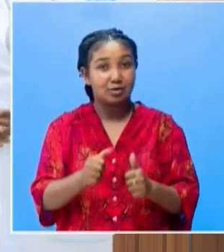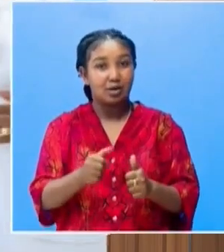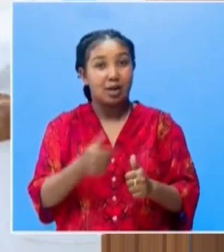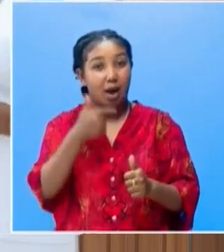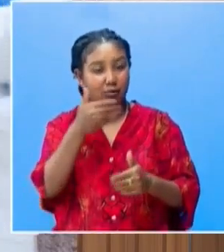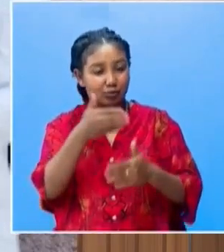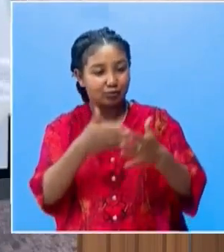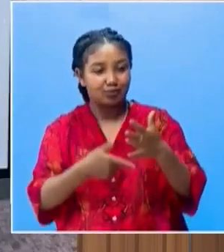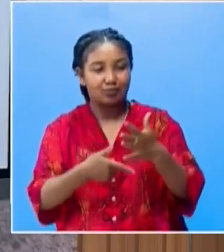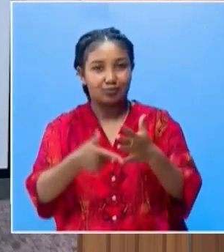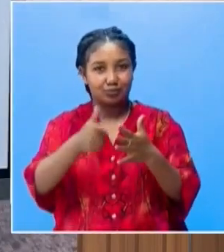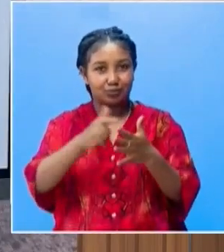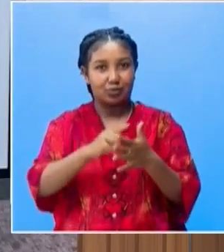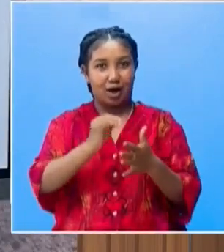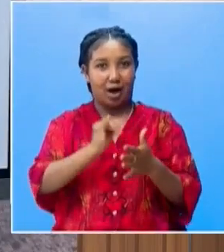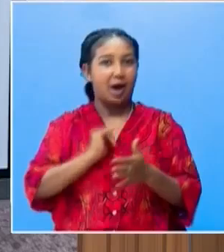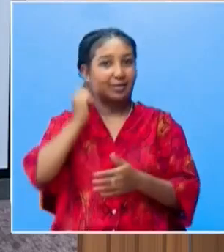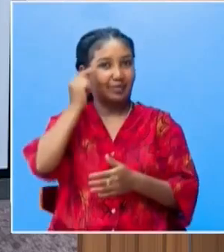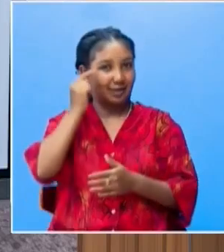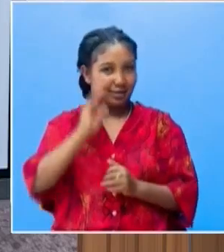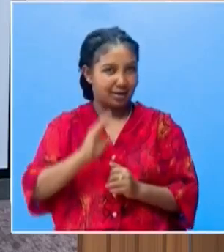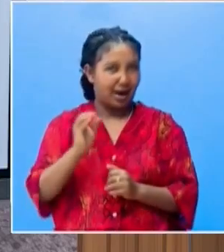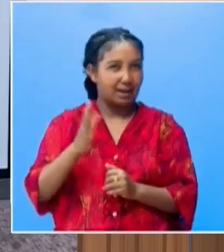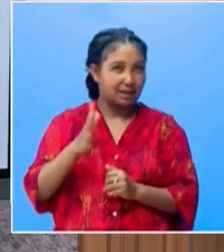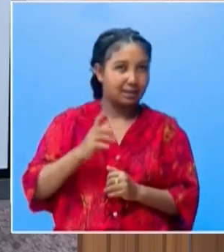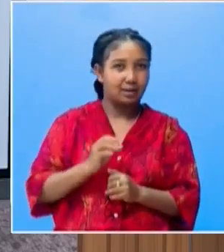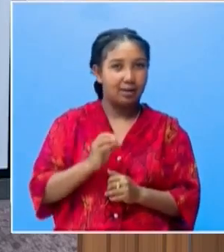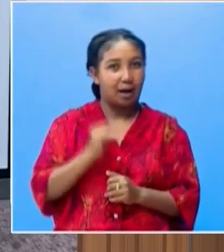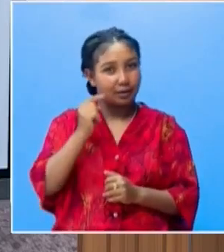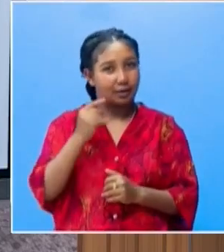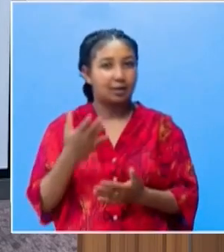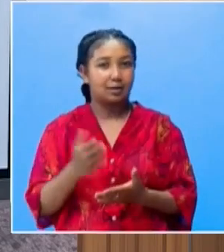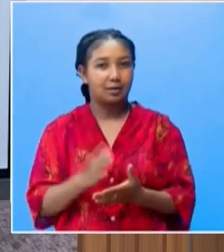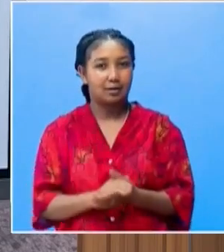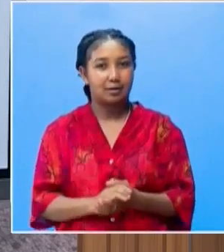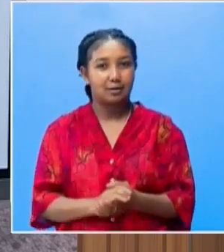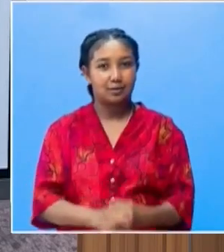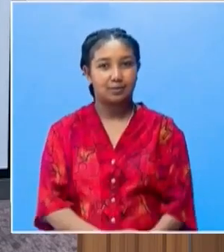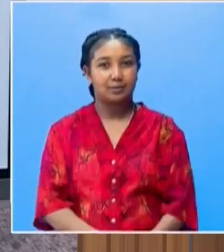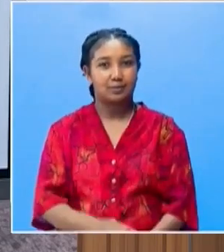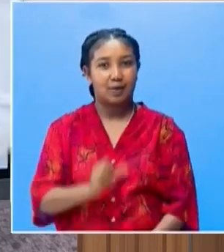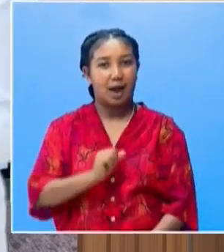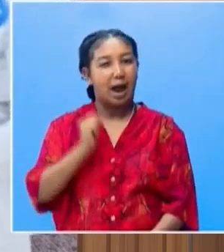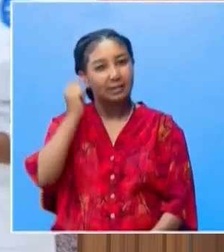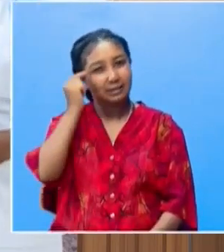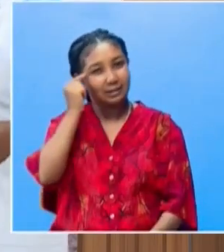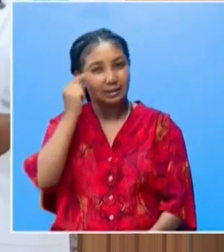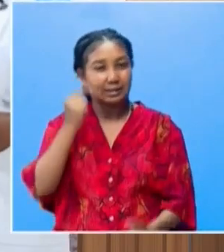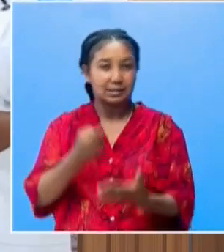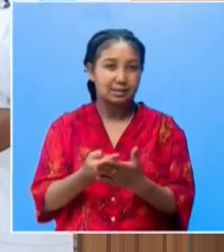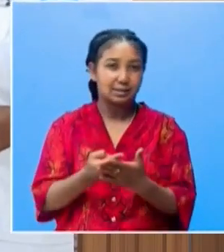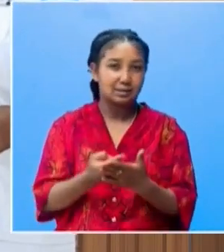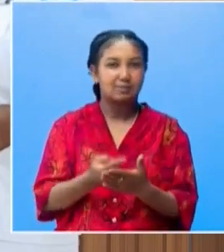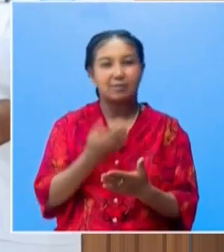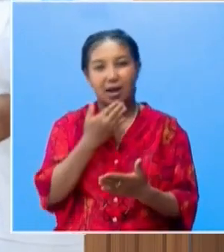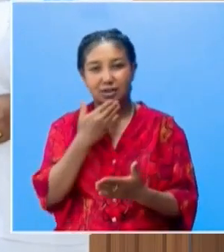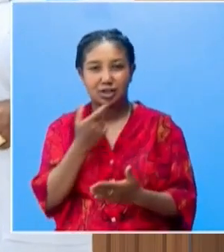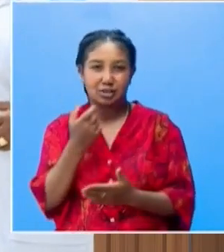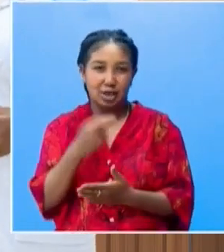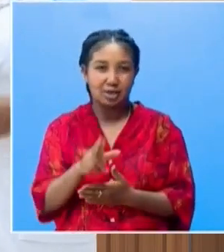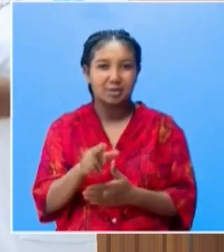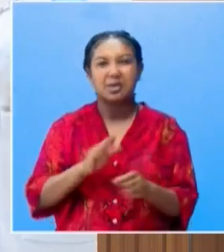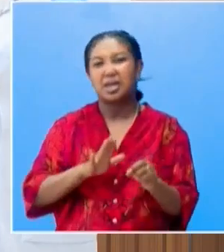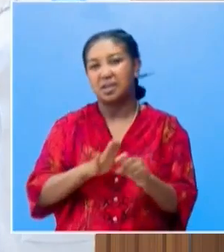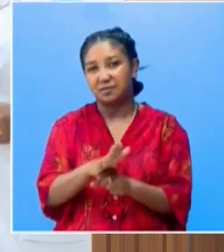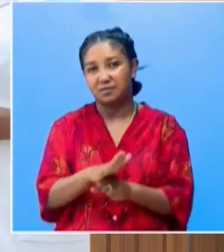use? I think, because that is my thought, okay? I think it is delicious and